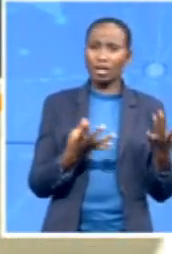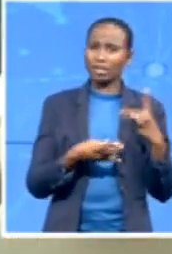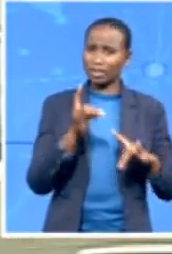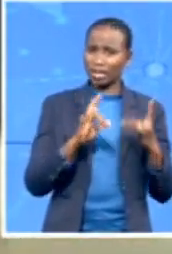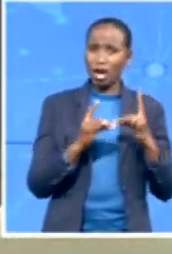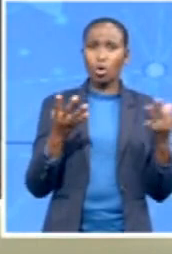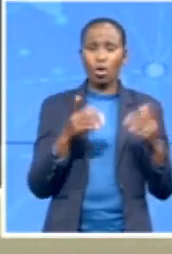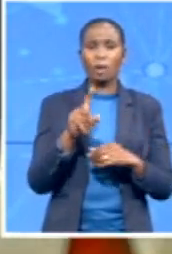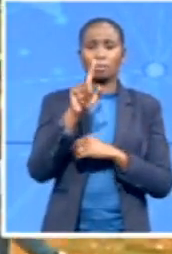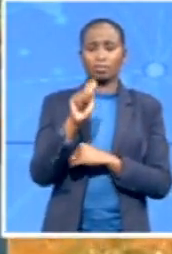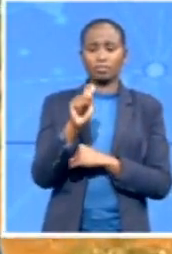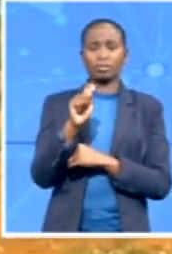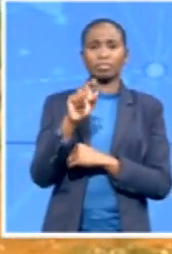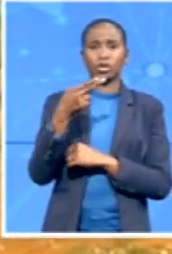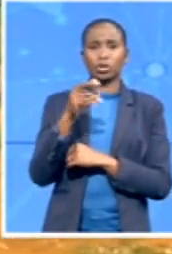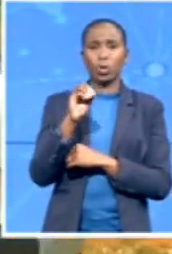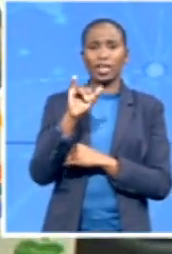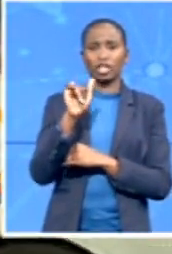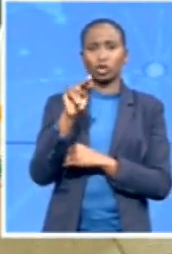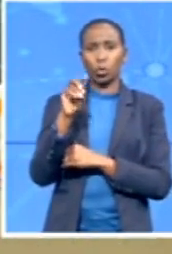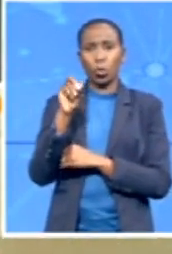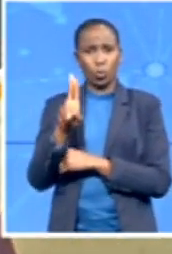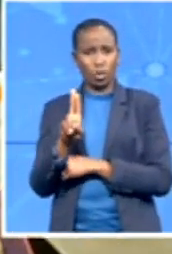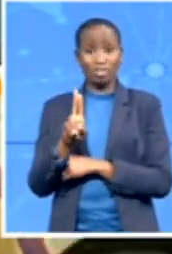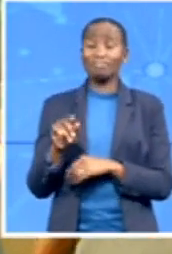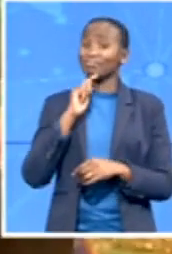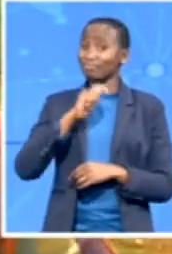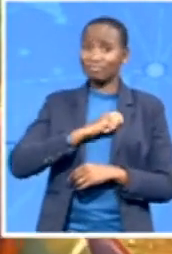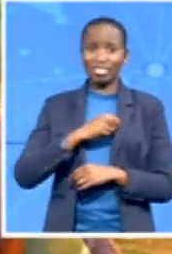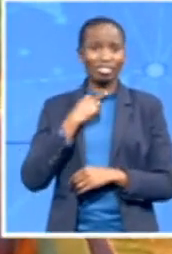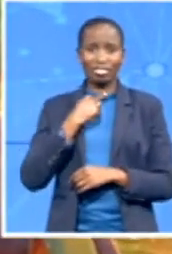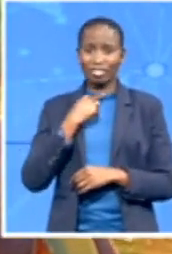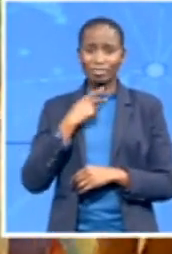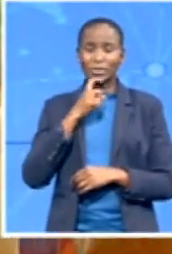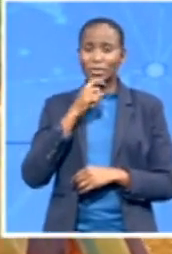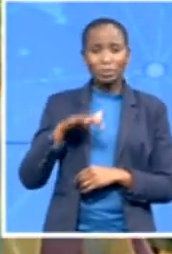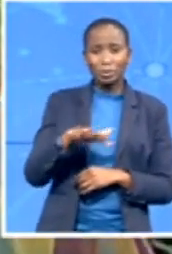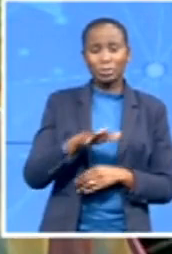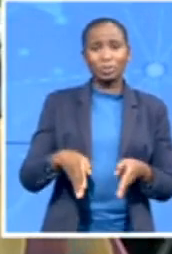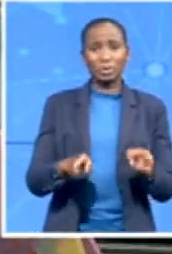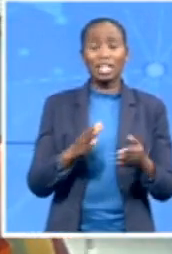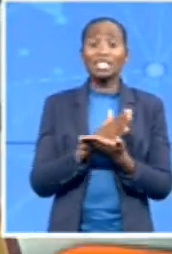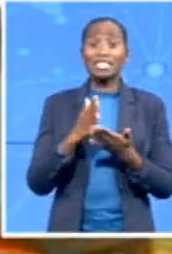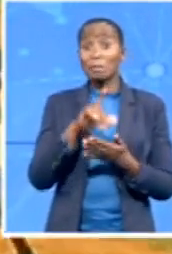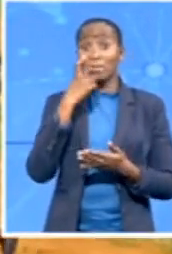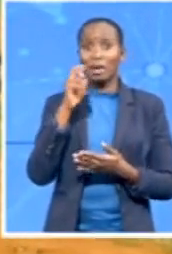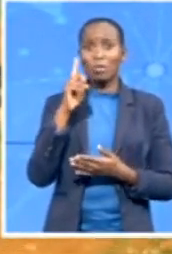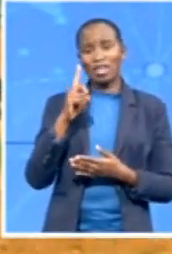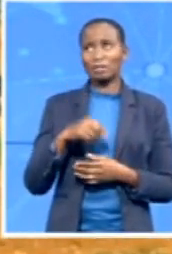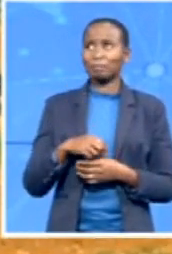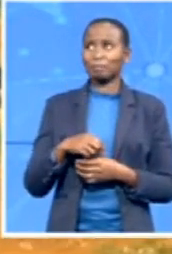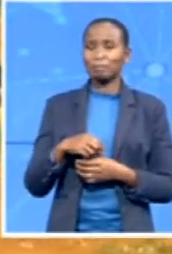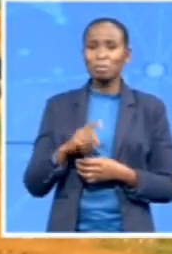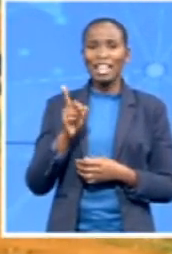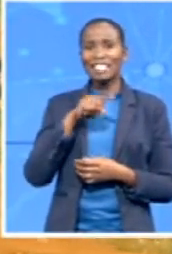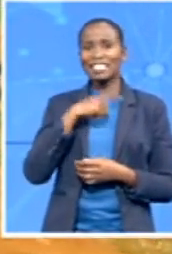nightmare. Some of them calling it a death trap. I was driving here in December with my family, and